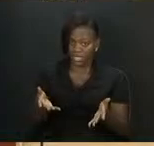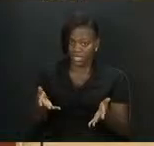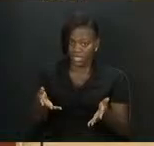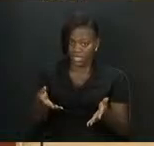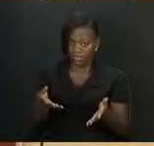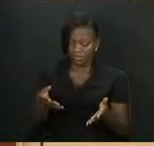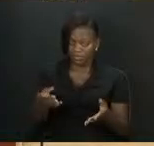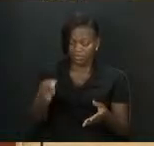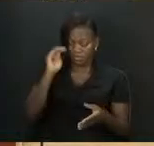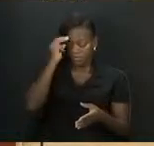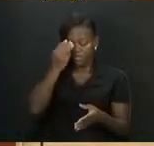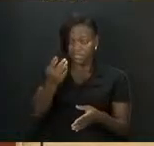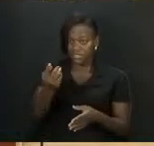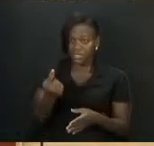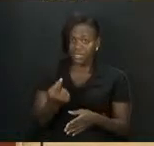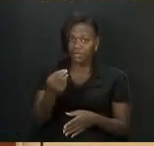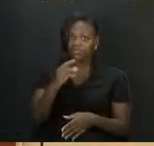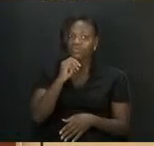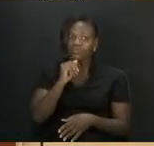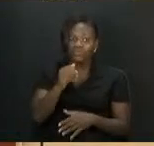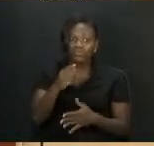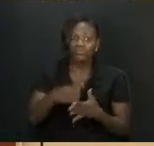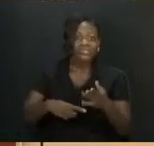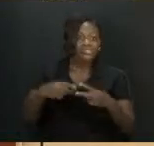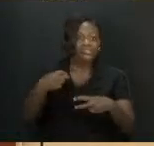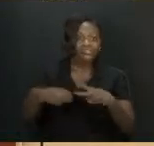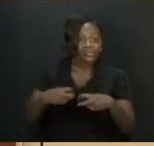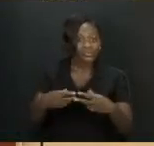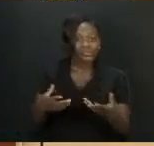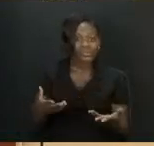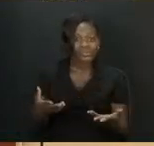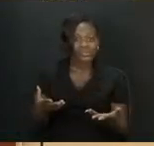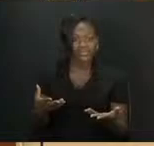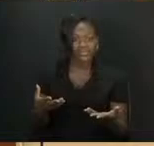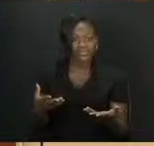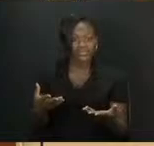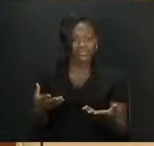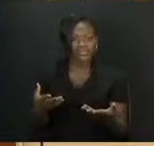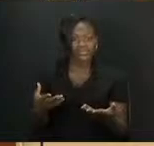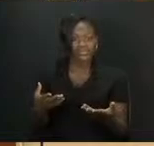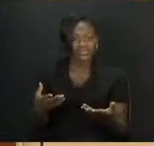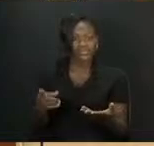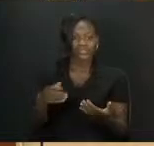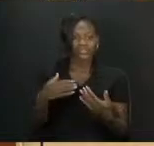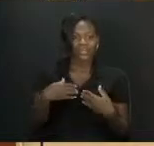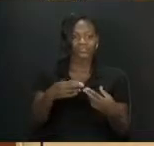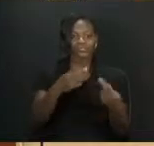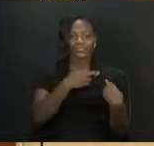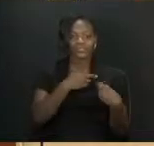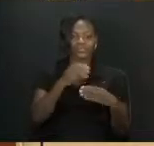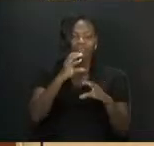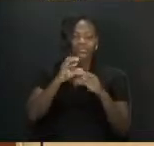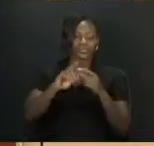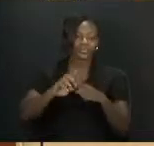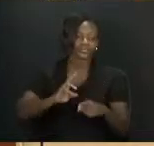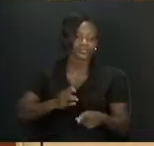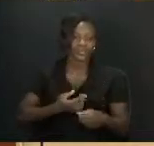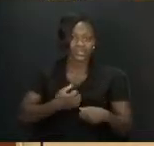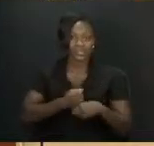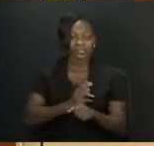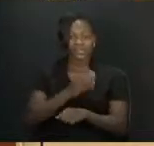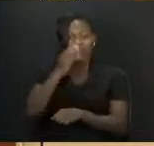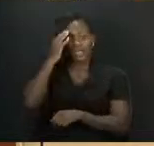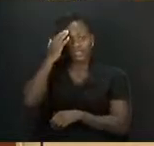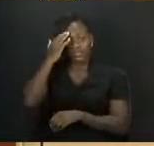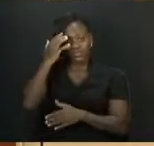not? What is the issue? And you have a responsibility to communicate to us and let us know what